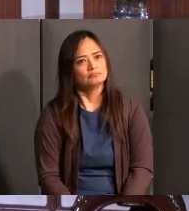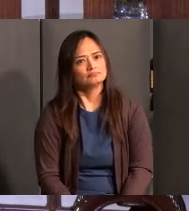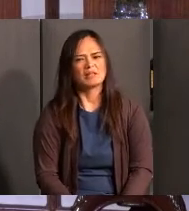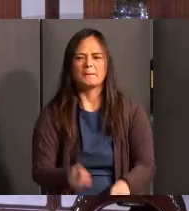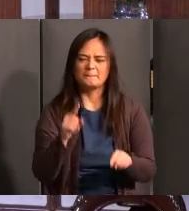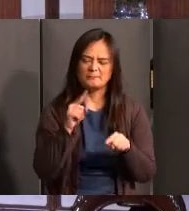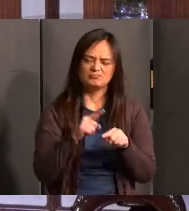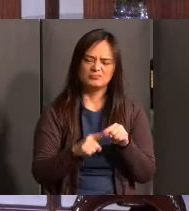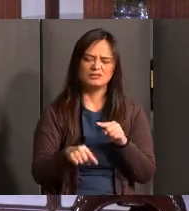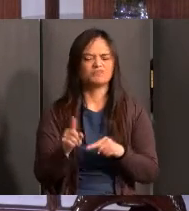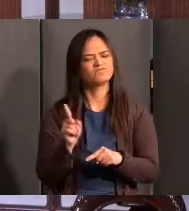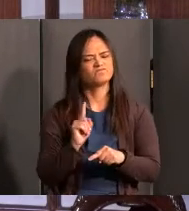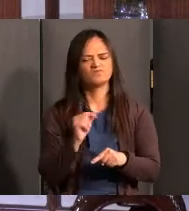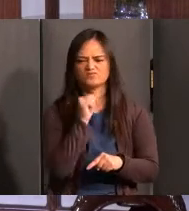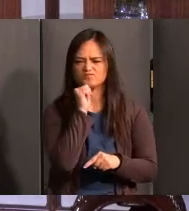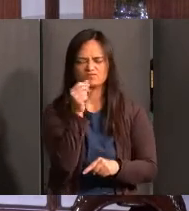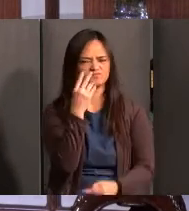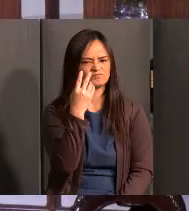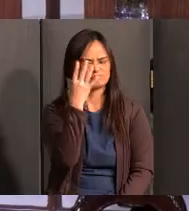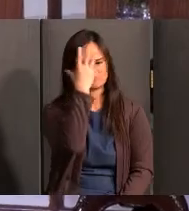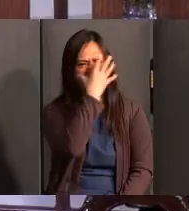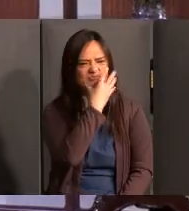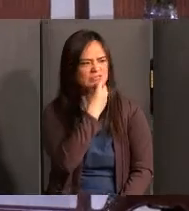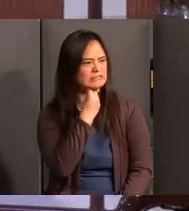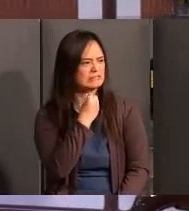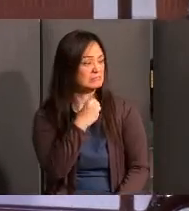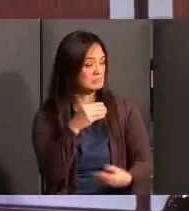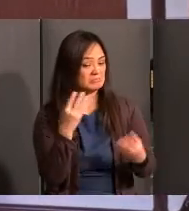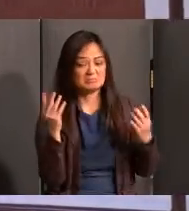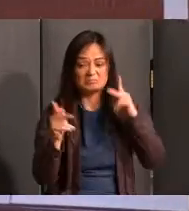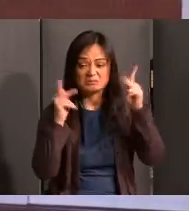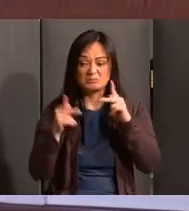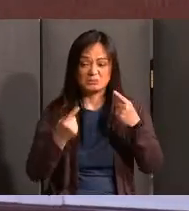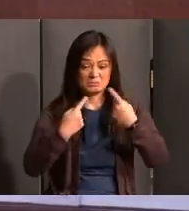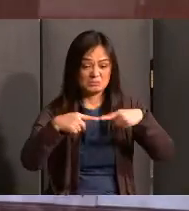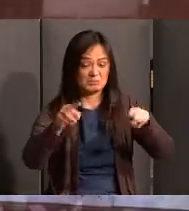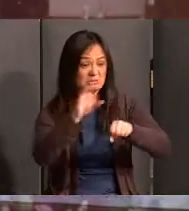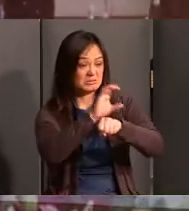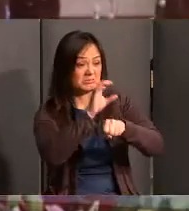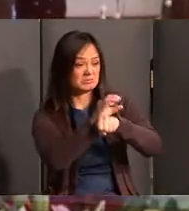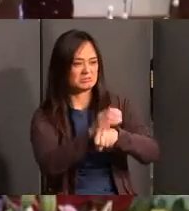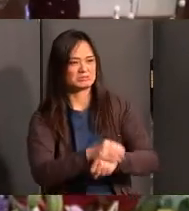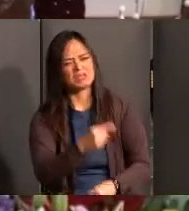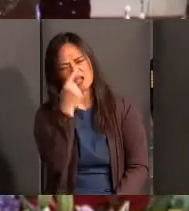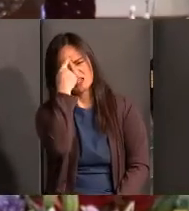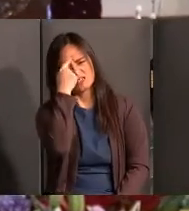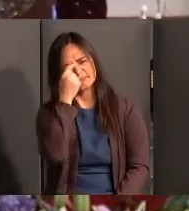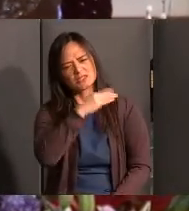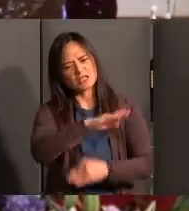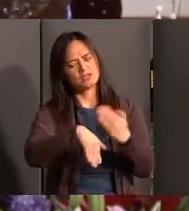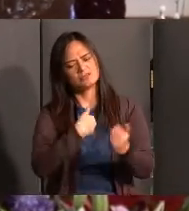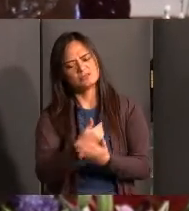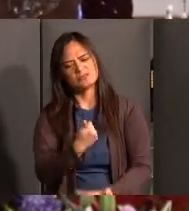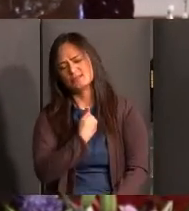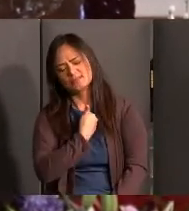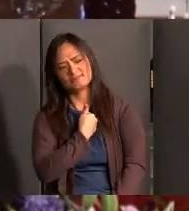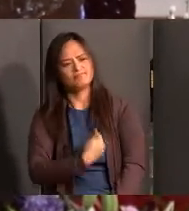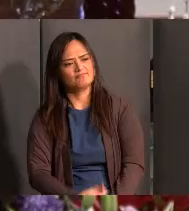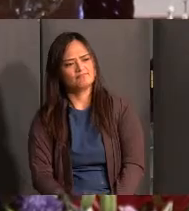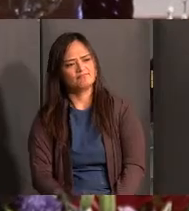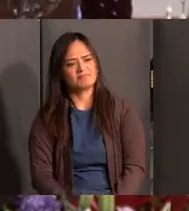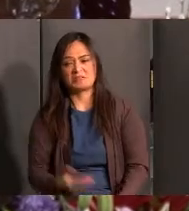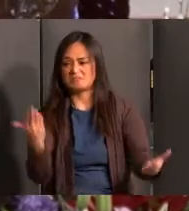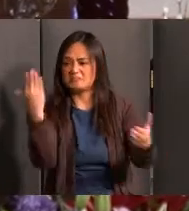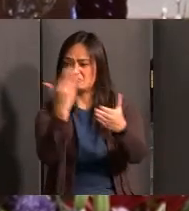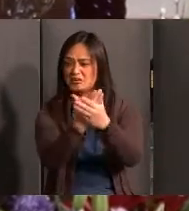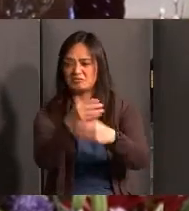ng church, akala nila they have all the options and they have all the things to spare for their own selves. Kung